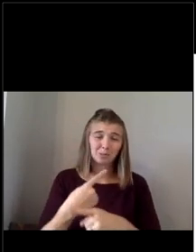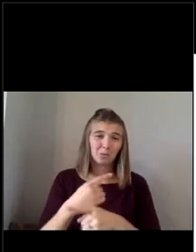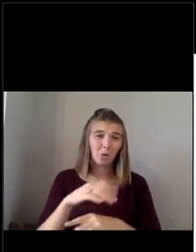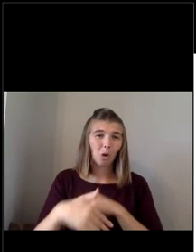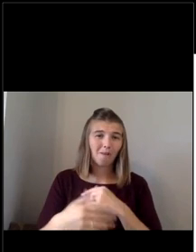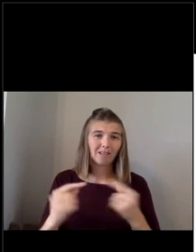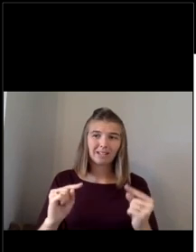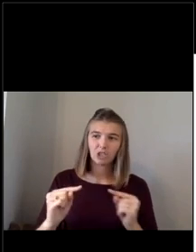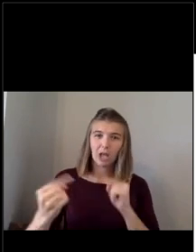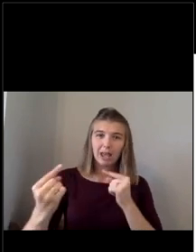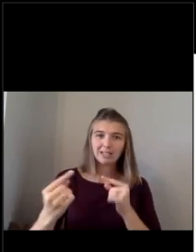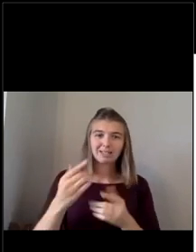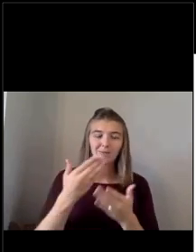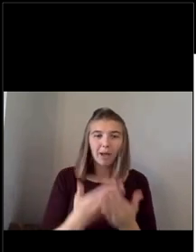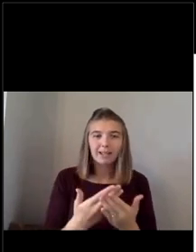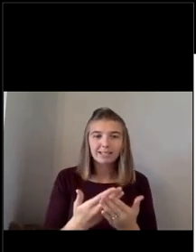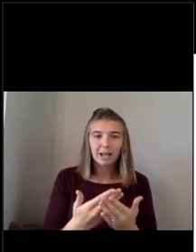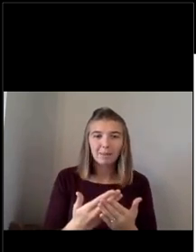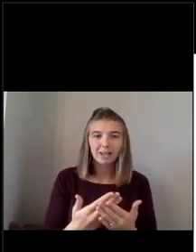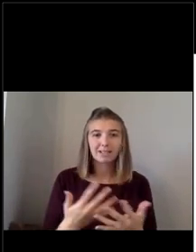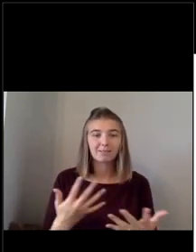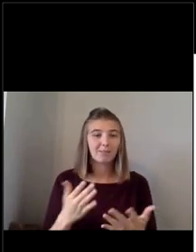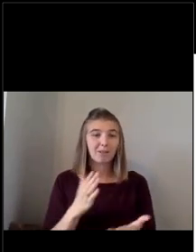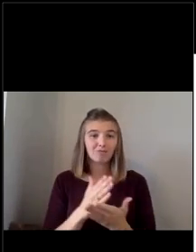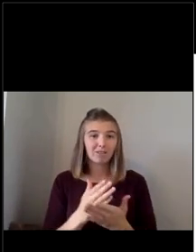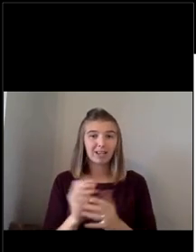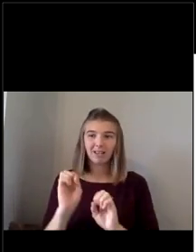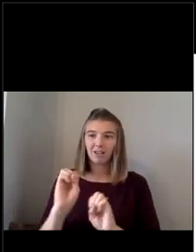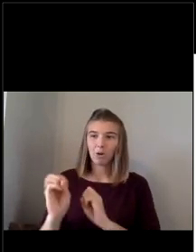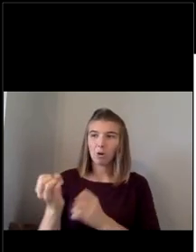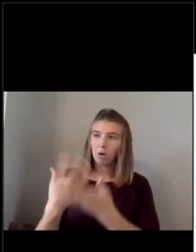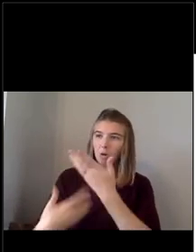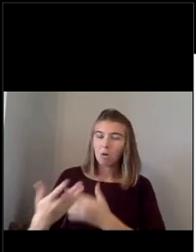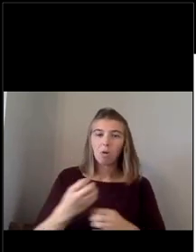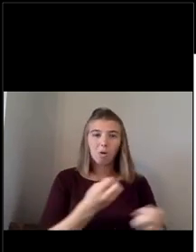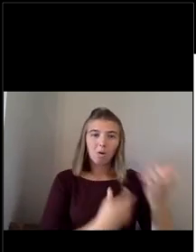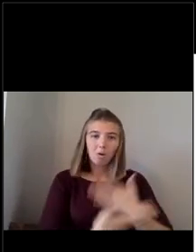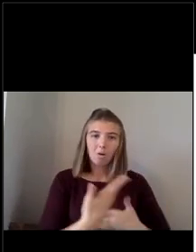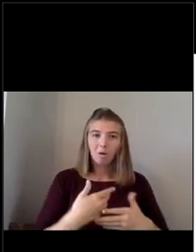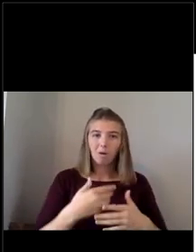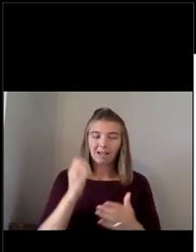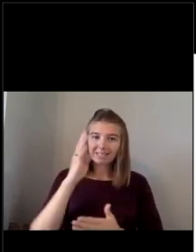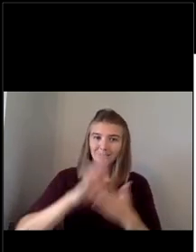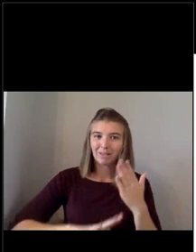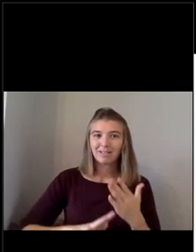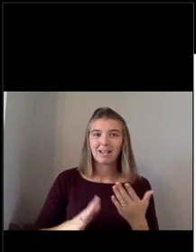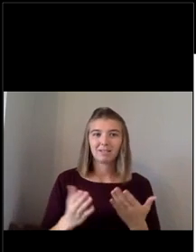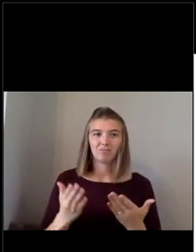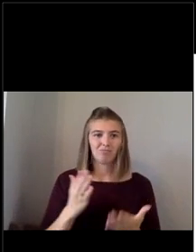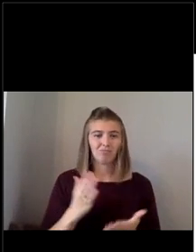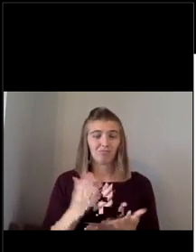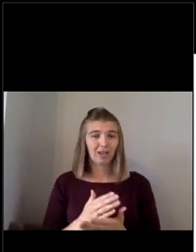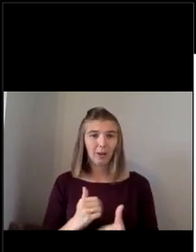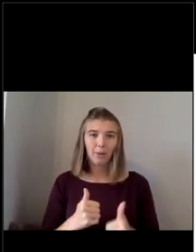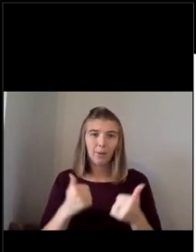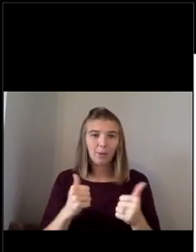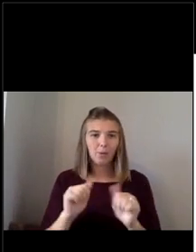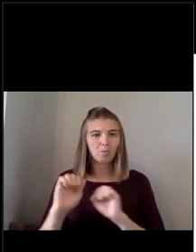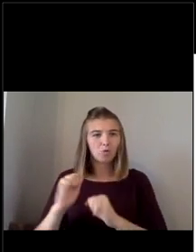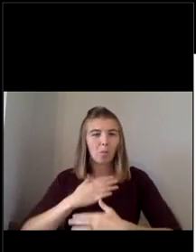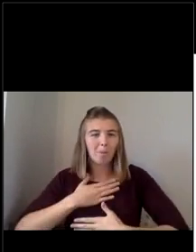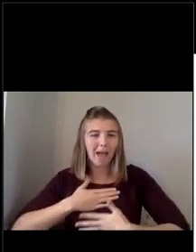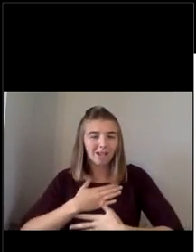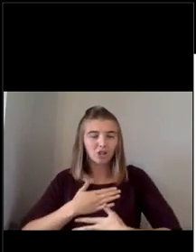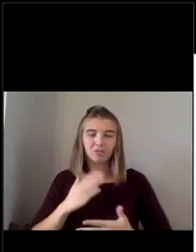in evidencing for us the exciting ways in which you guys have been addressing isolation and belonging within your own work and through your passion for a more